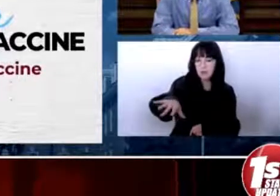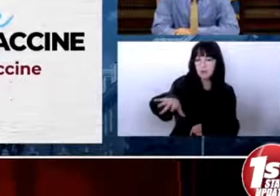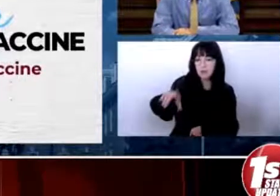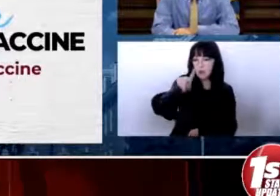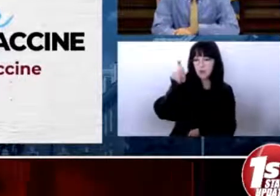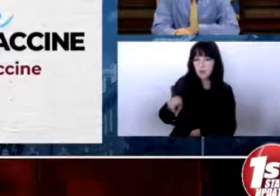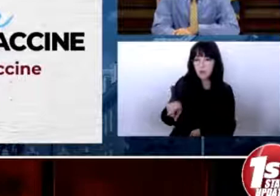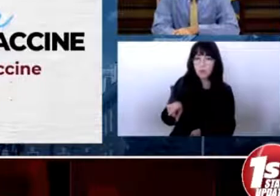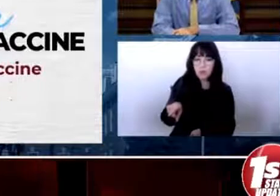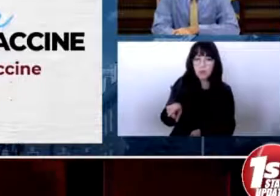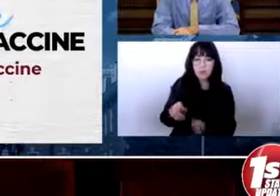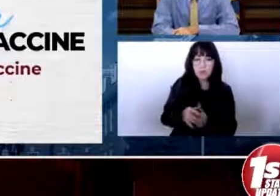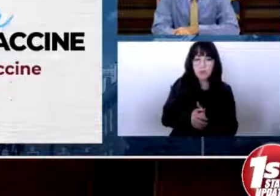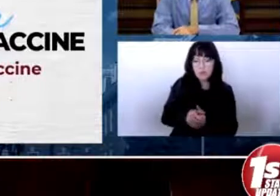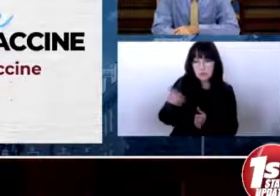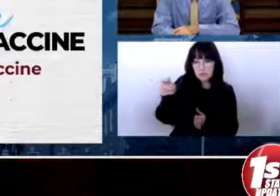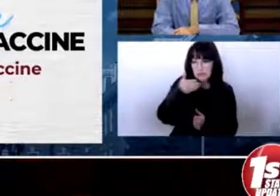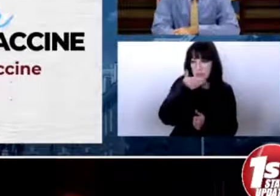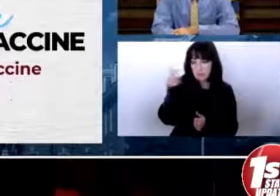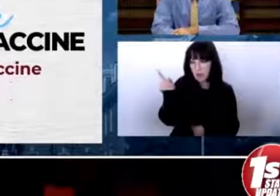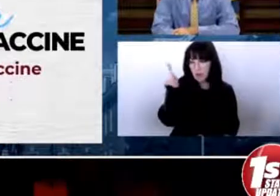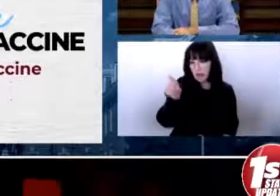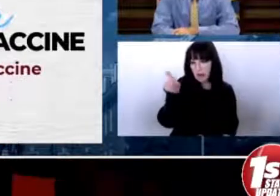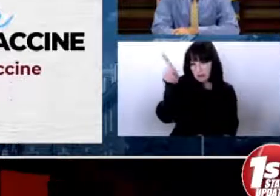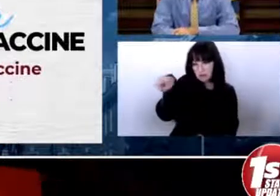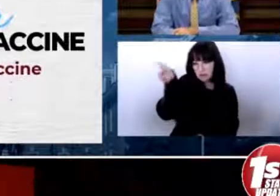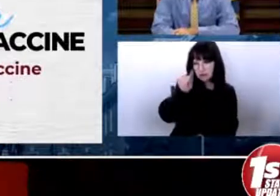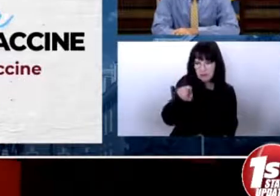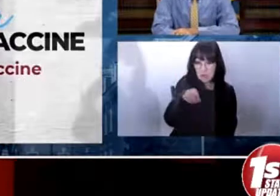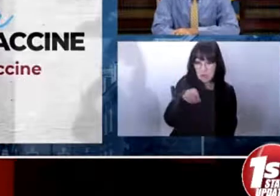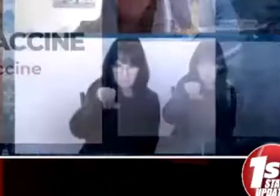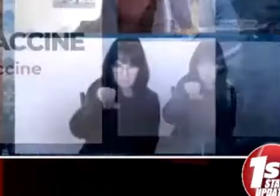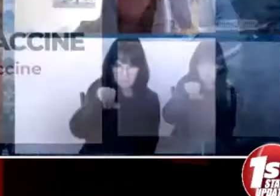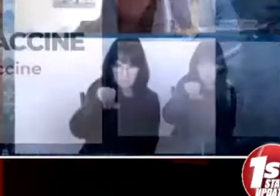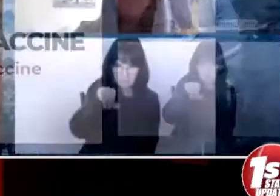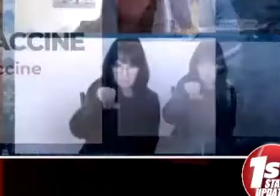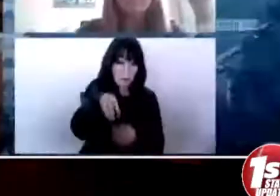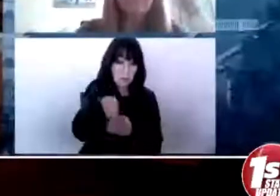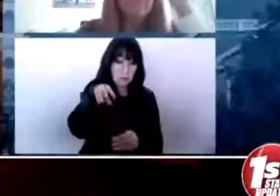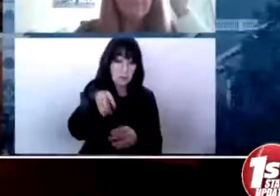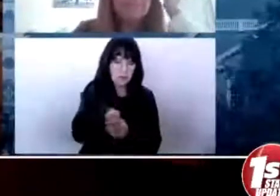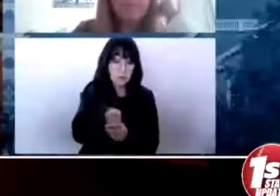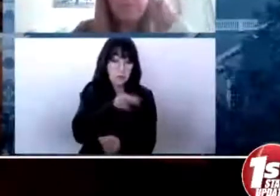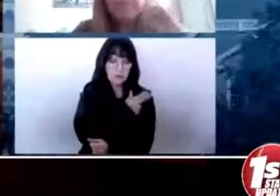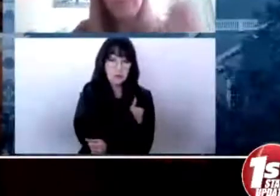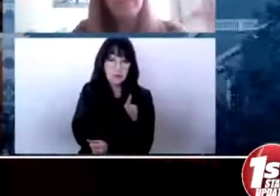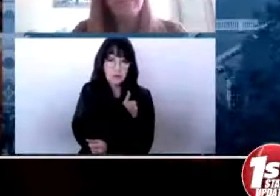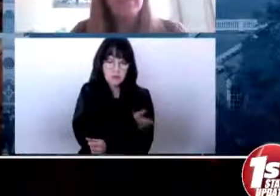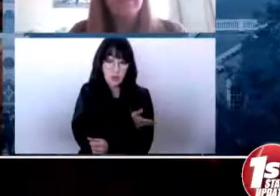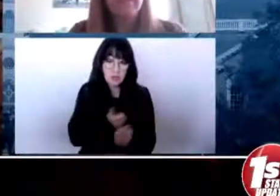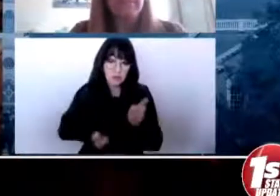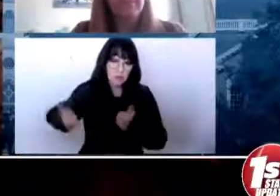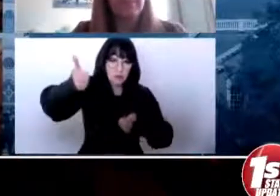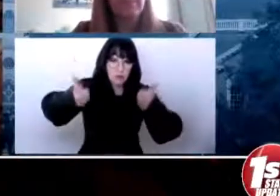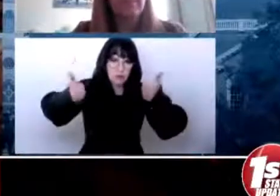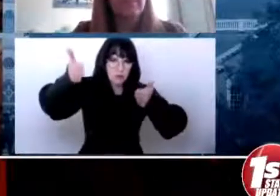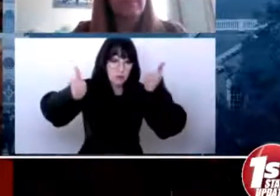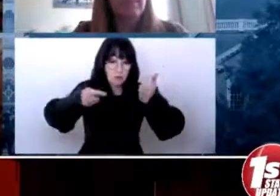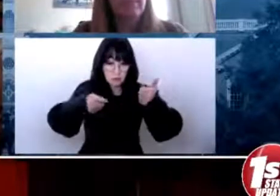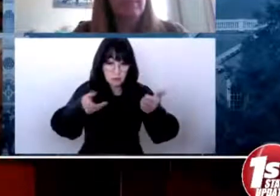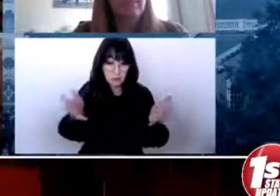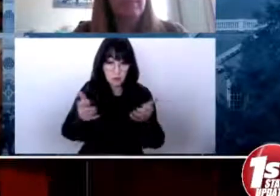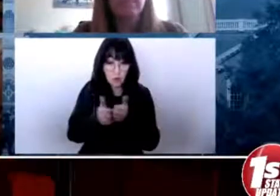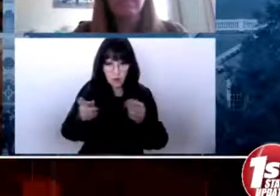AJ, I don't know, given your participation on a weekly basis with the hospital administrators, whether you have a sense.